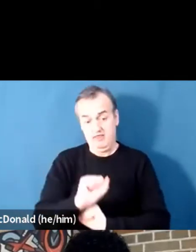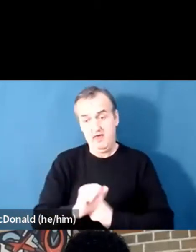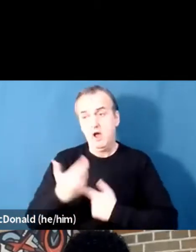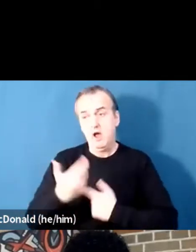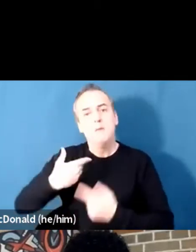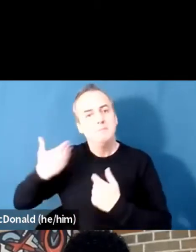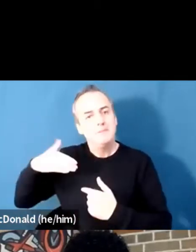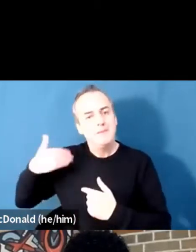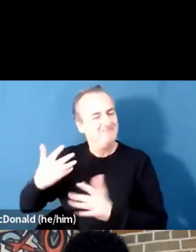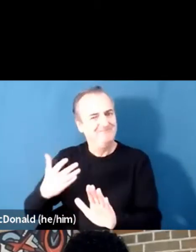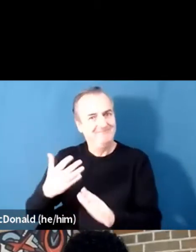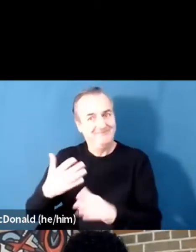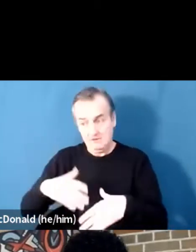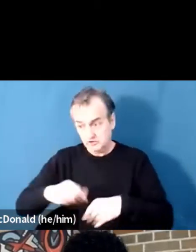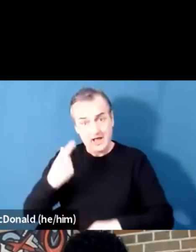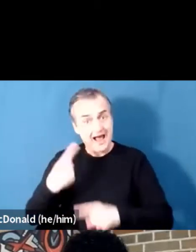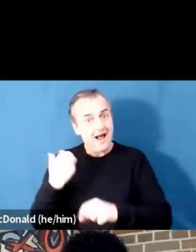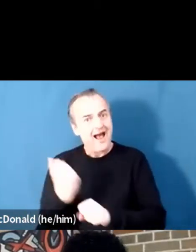on?